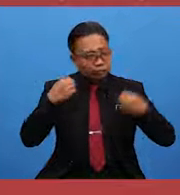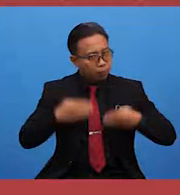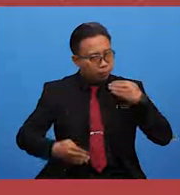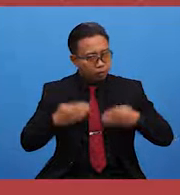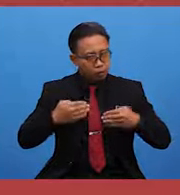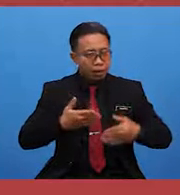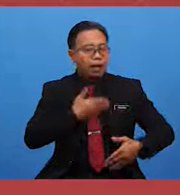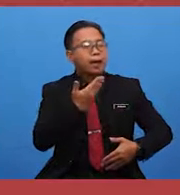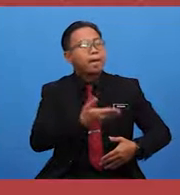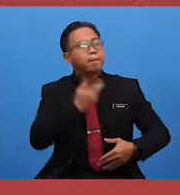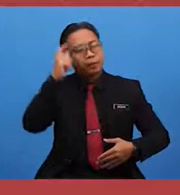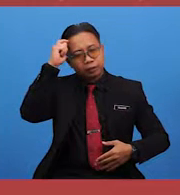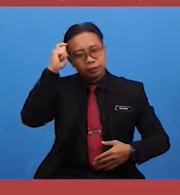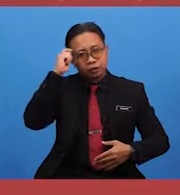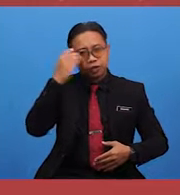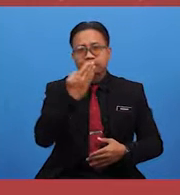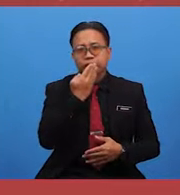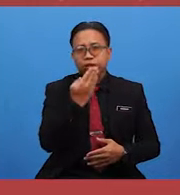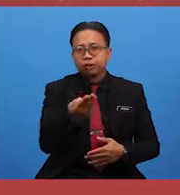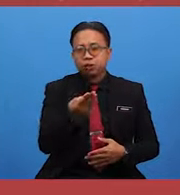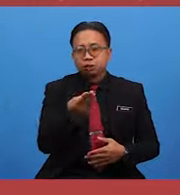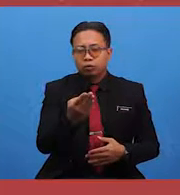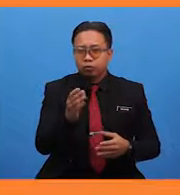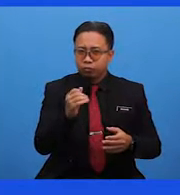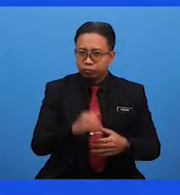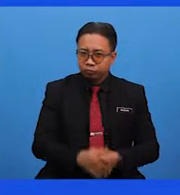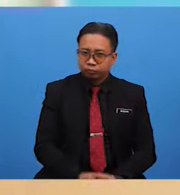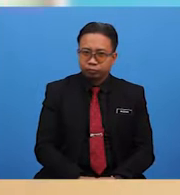happy teenagers. Thank you for having me today.